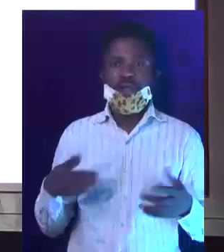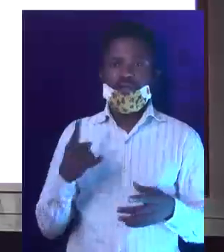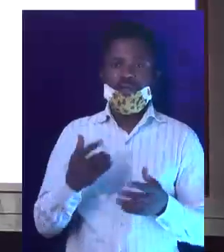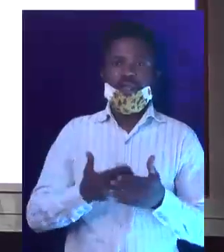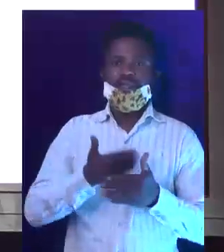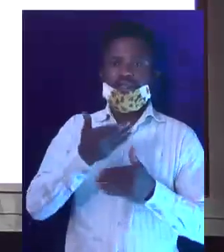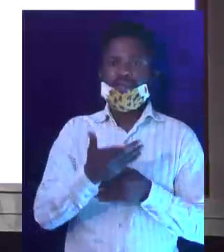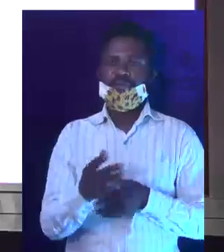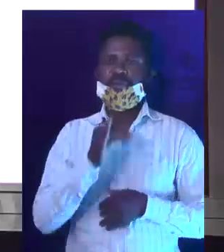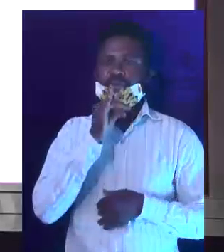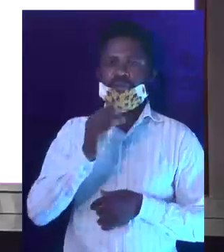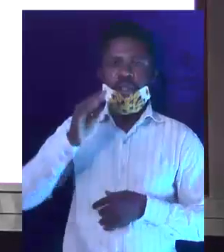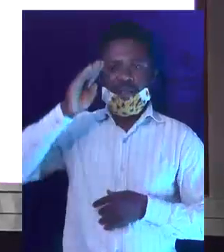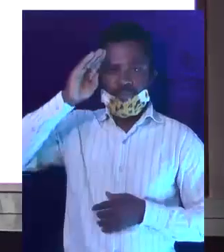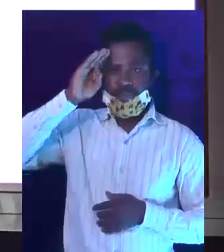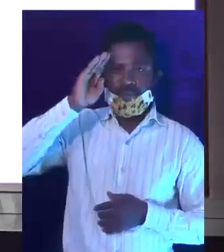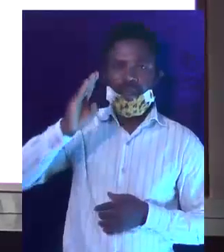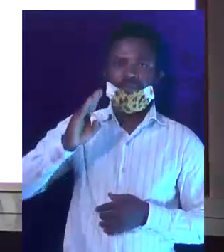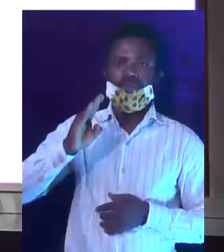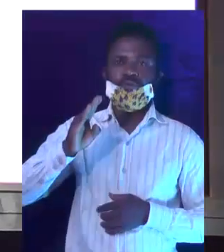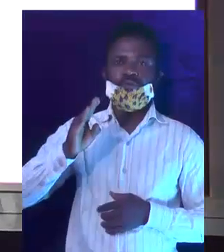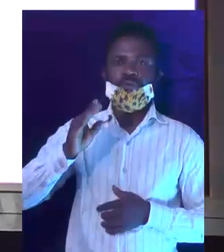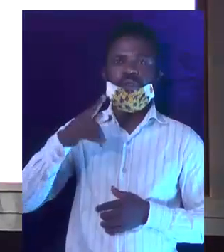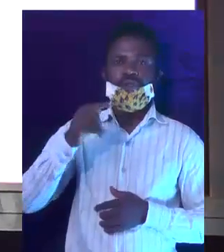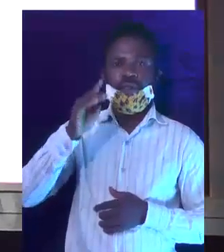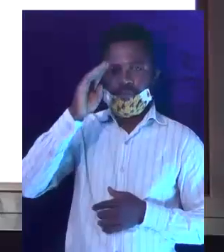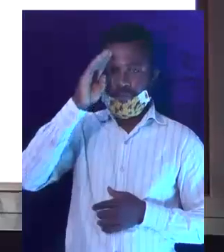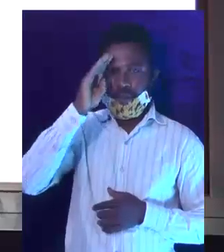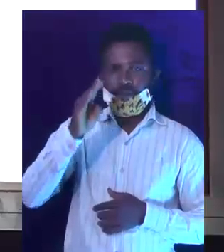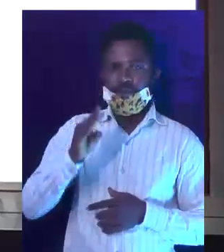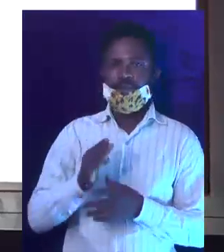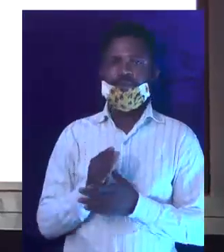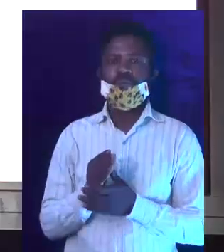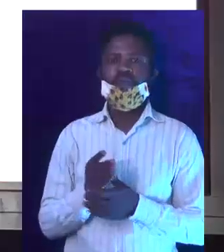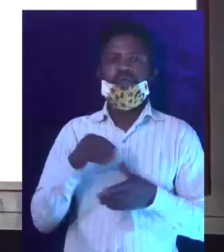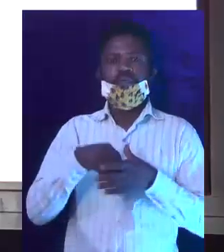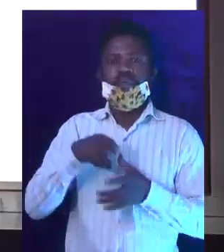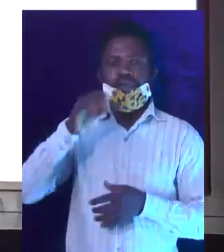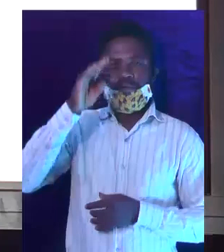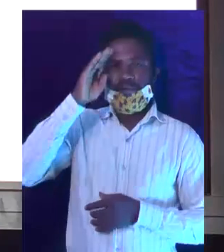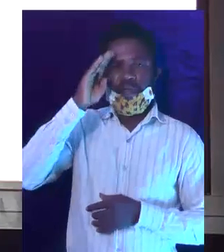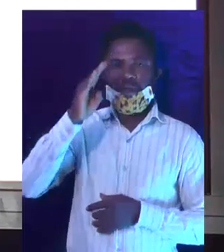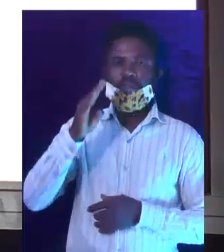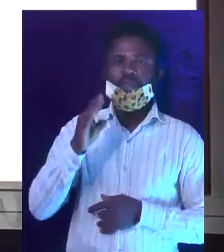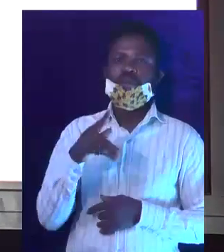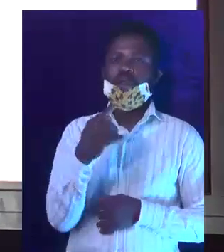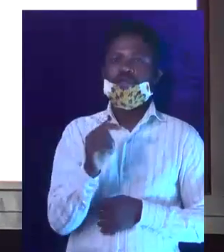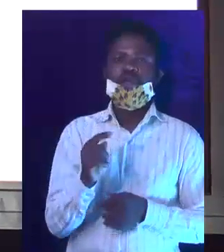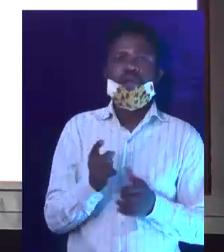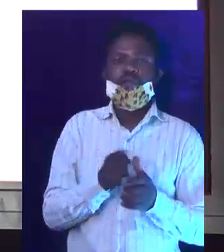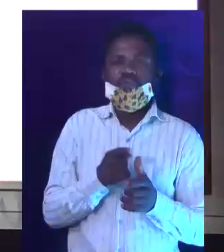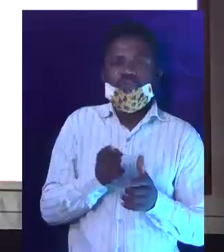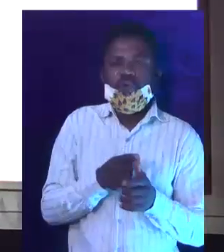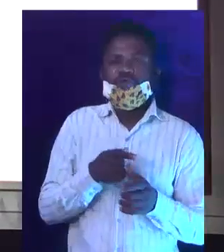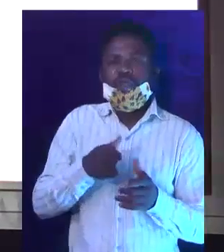The next thing is the salutation. The salutation. In salutation, the first